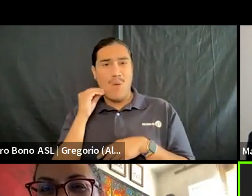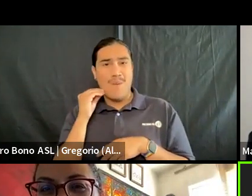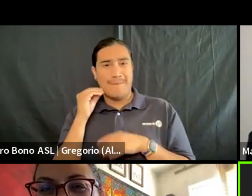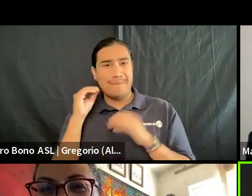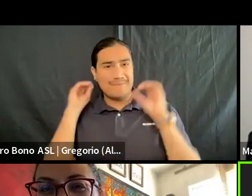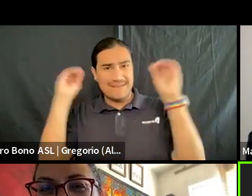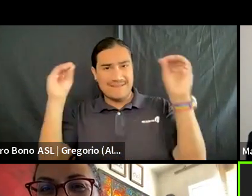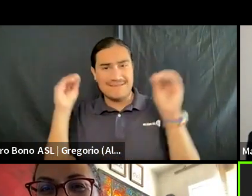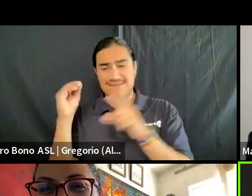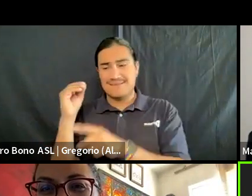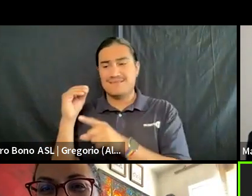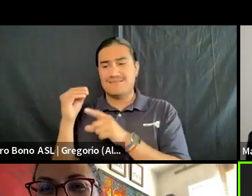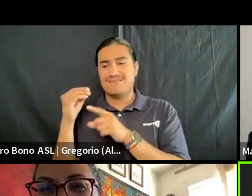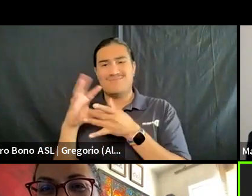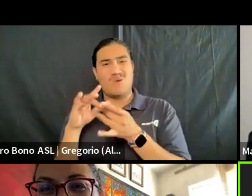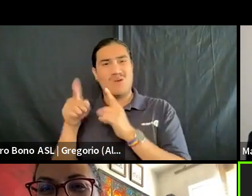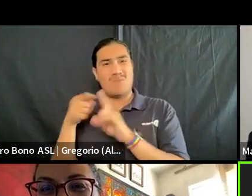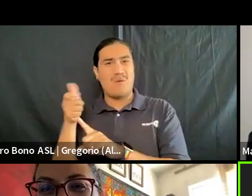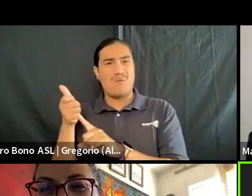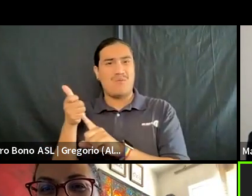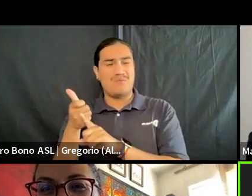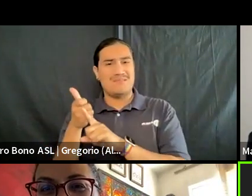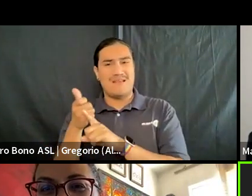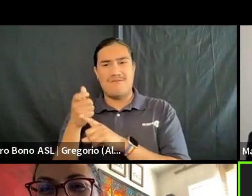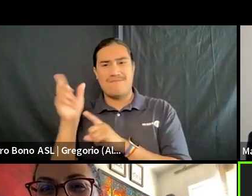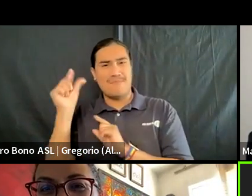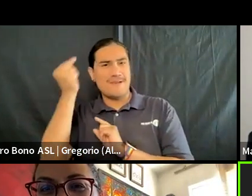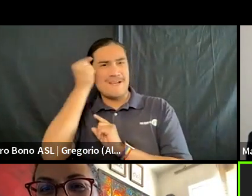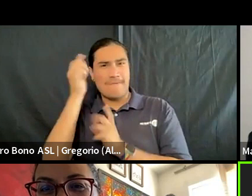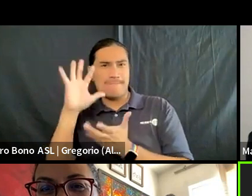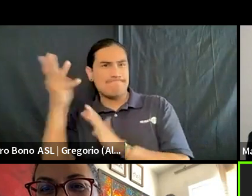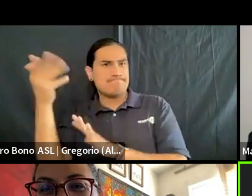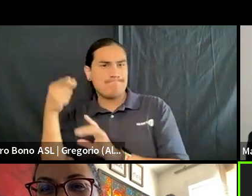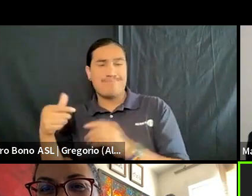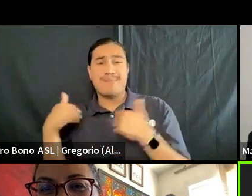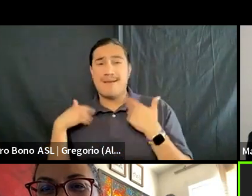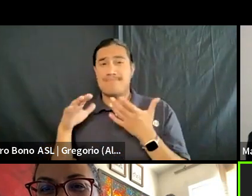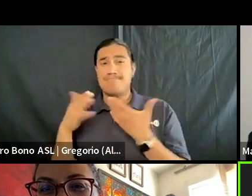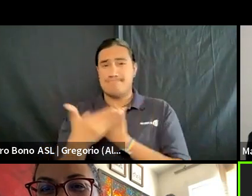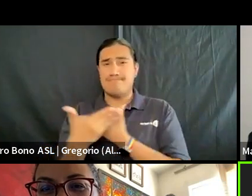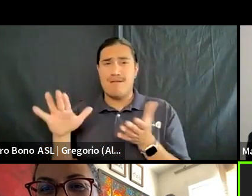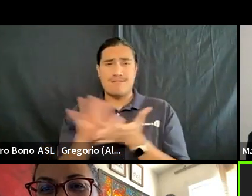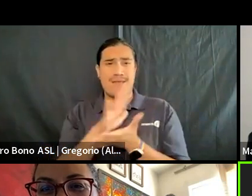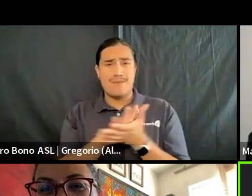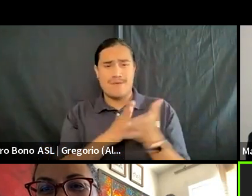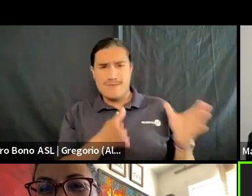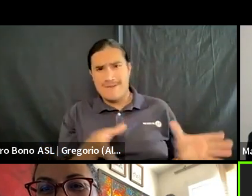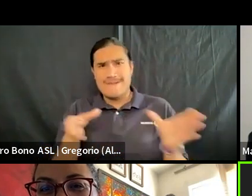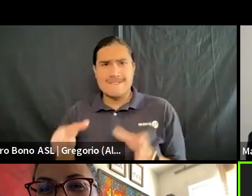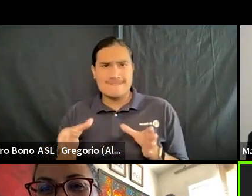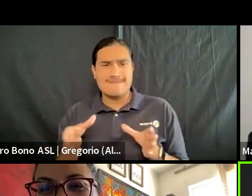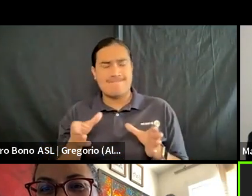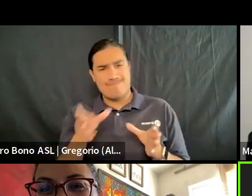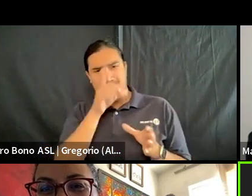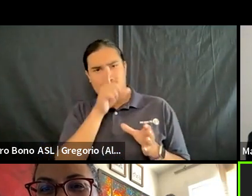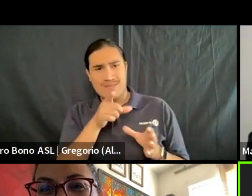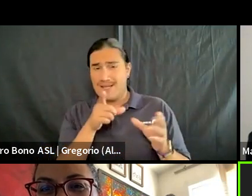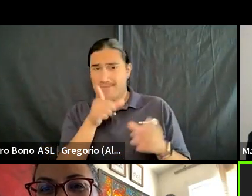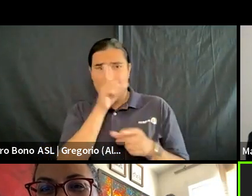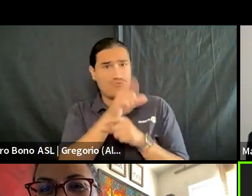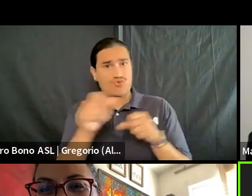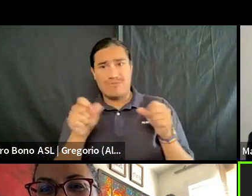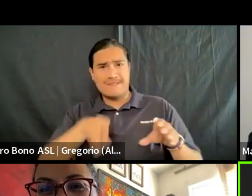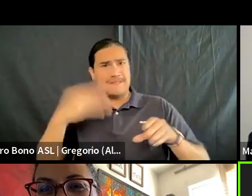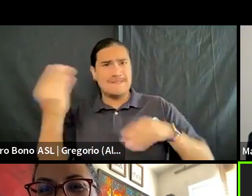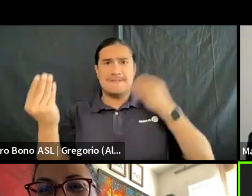who always talked about how he was ruined by the government. And he had a box of papers that he would pull out and really pull out real articles